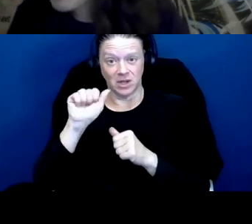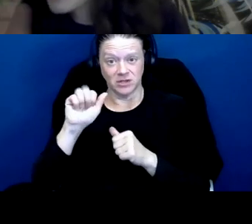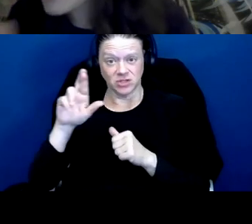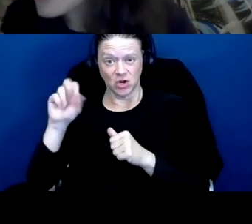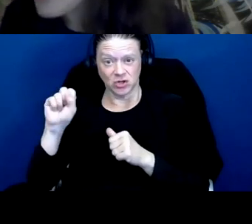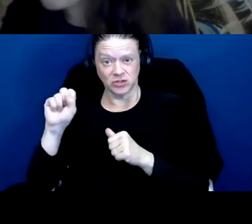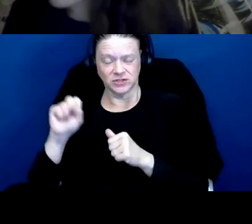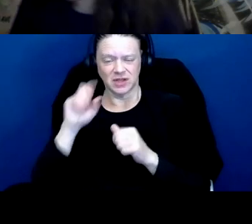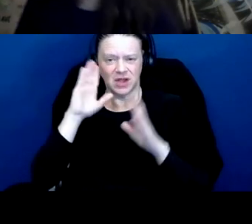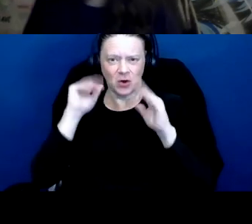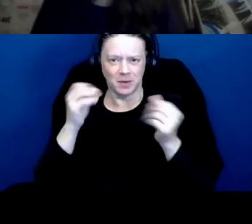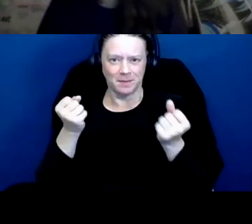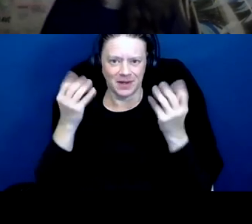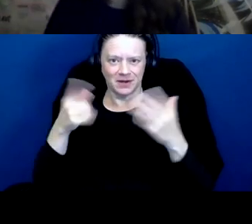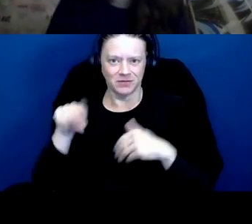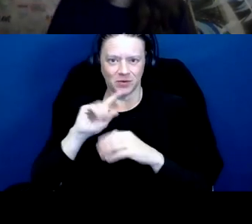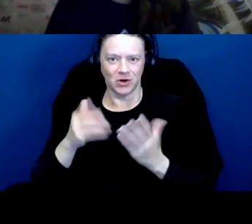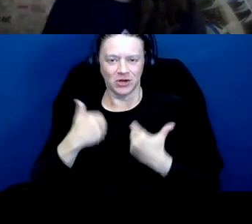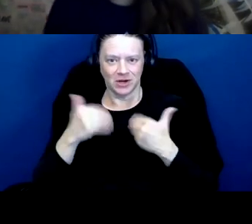of you are young enough that